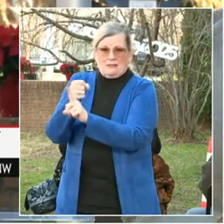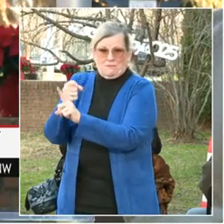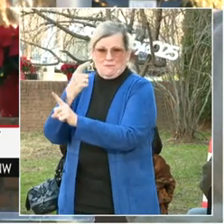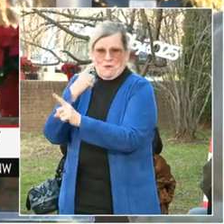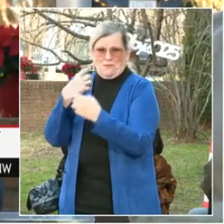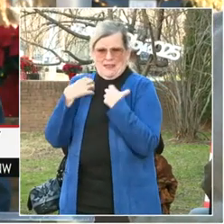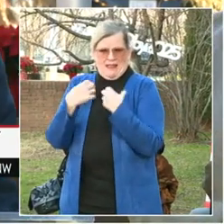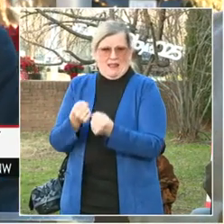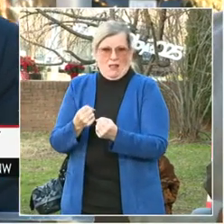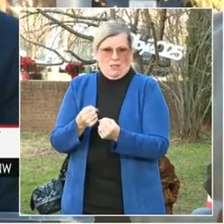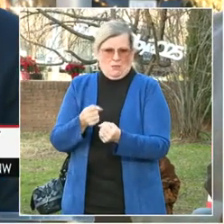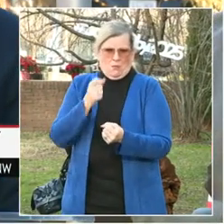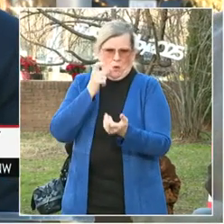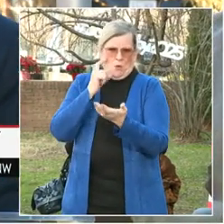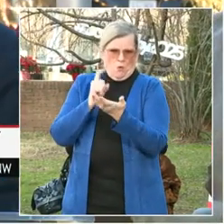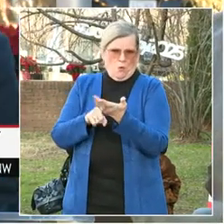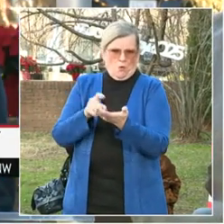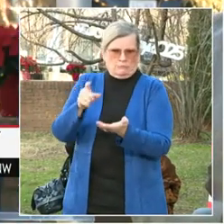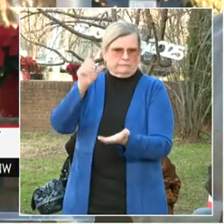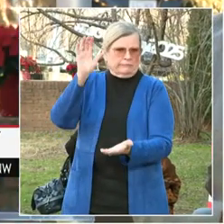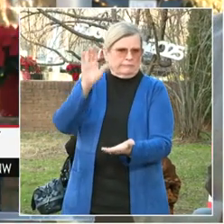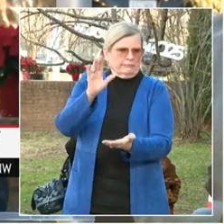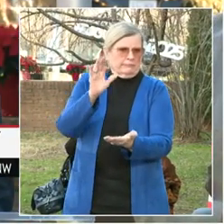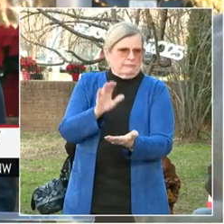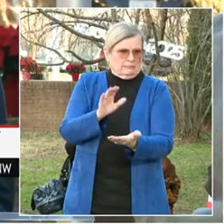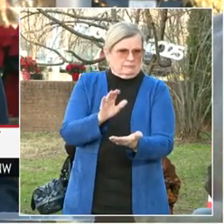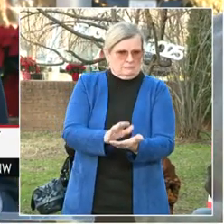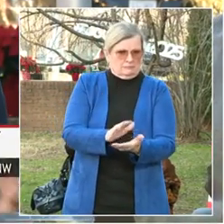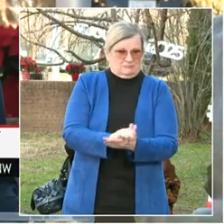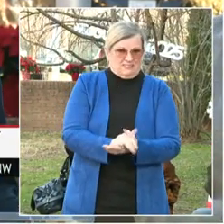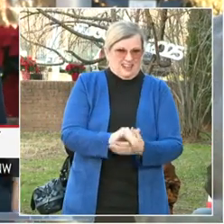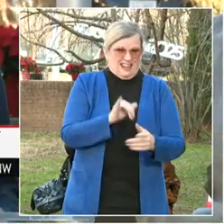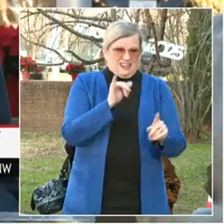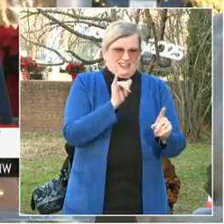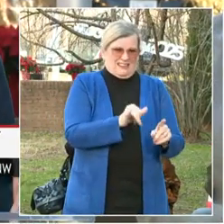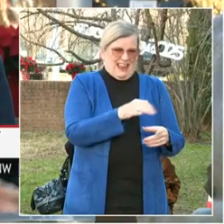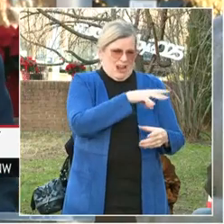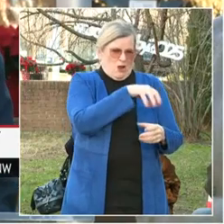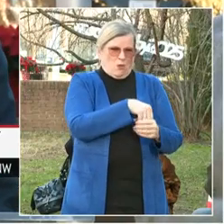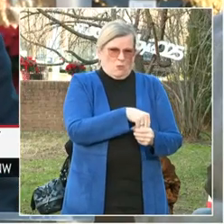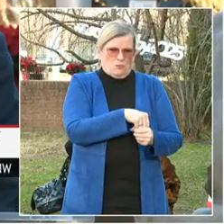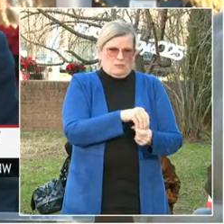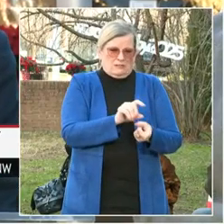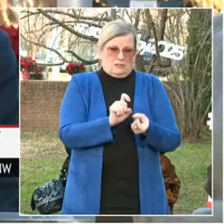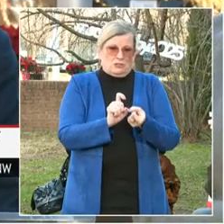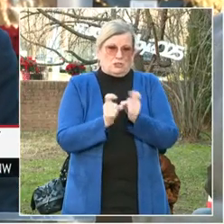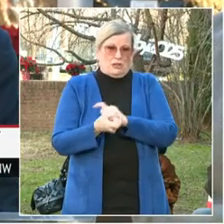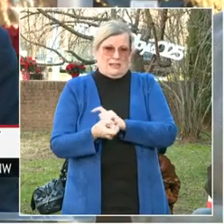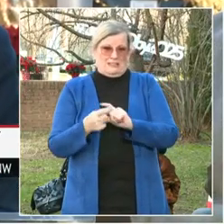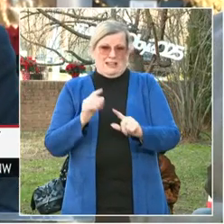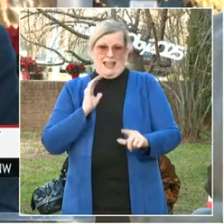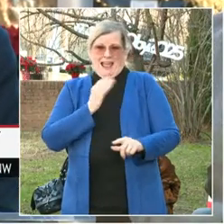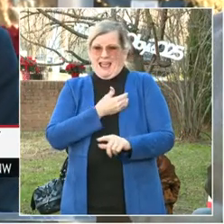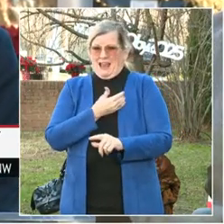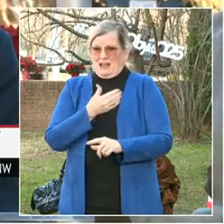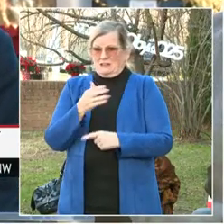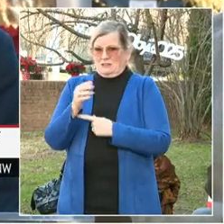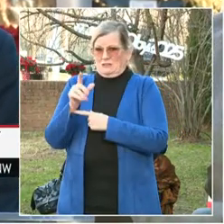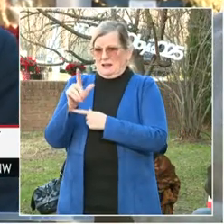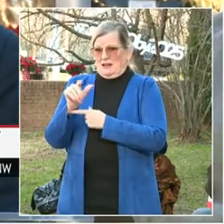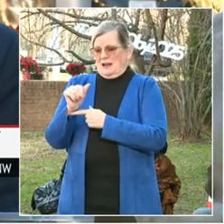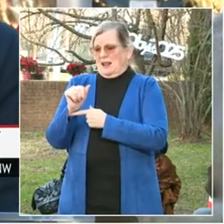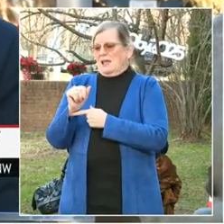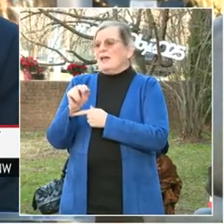was enacted in August, includes important changes to the future land use map, which is the document that guides how we use our land, that